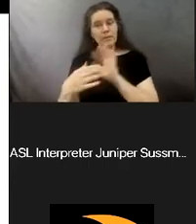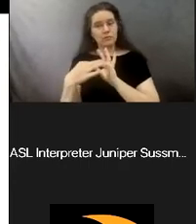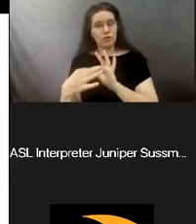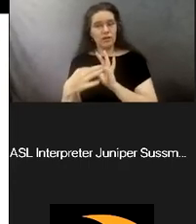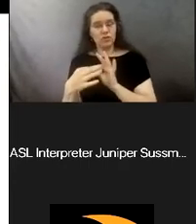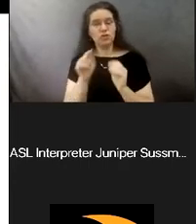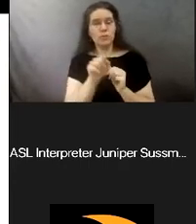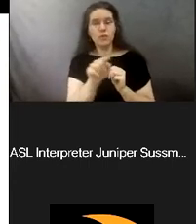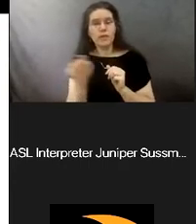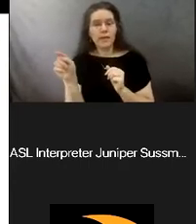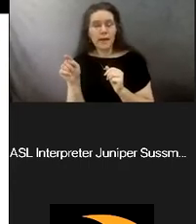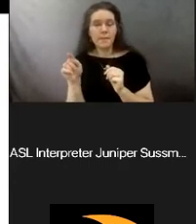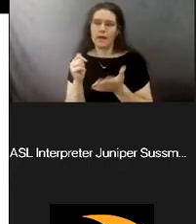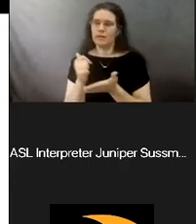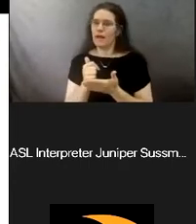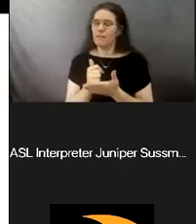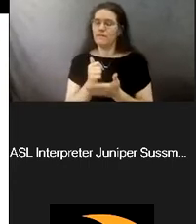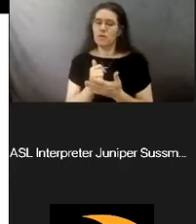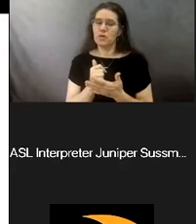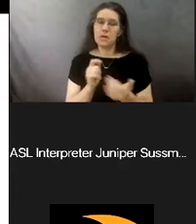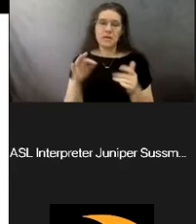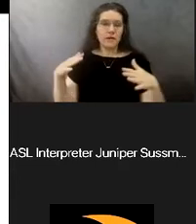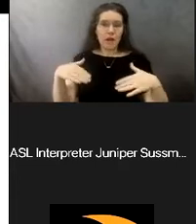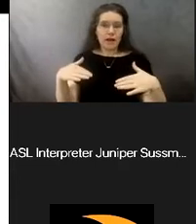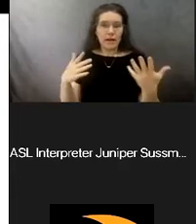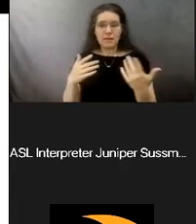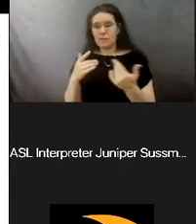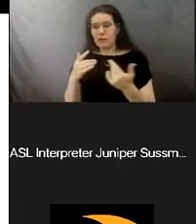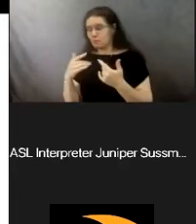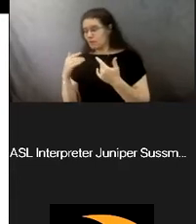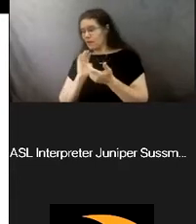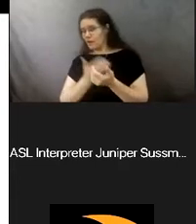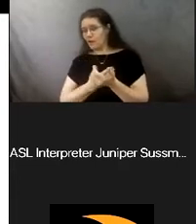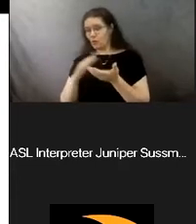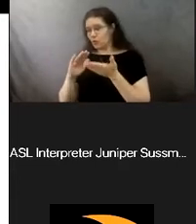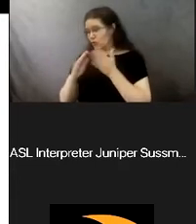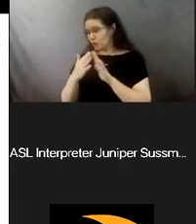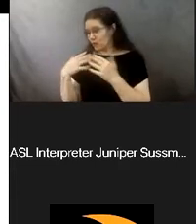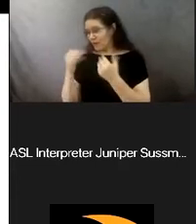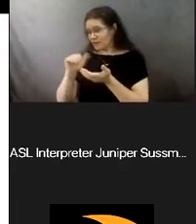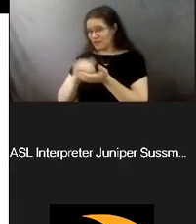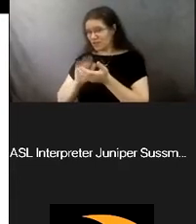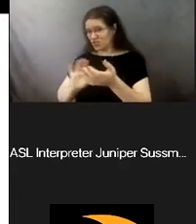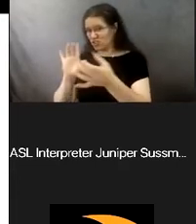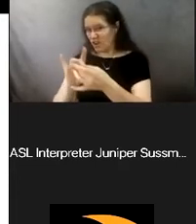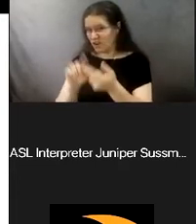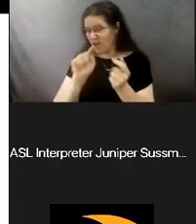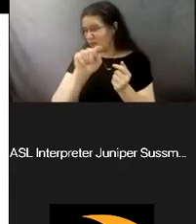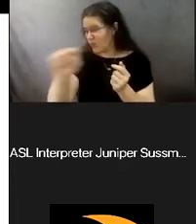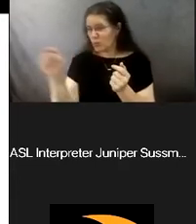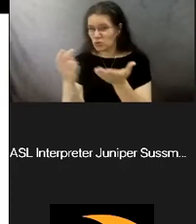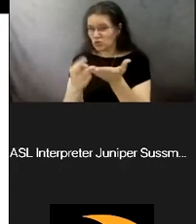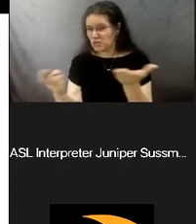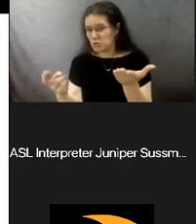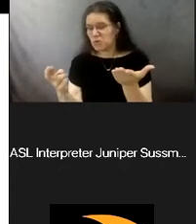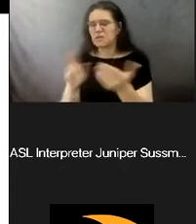And if not, does it make sense for your community health center to move forward with getting those established? I think the